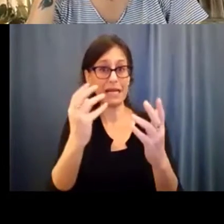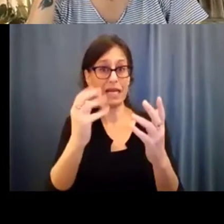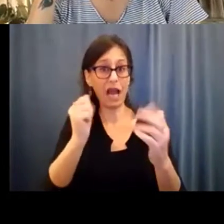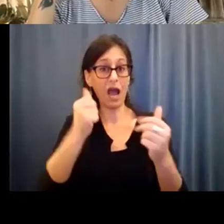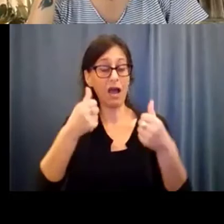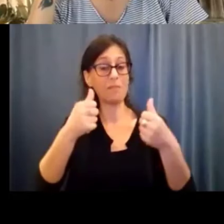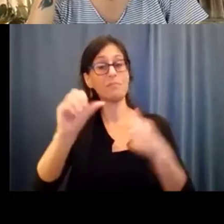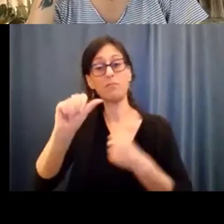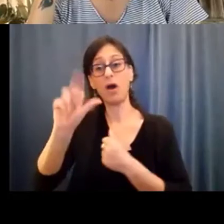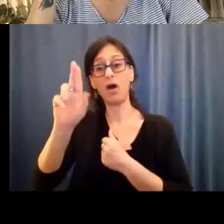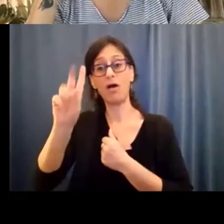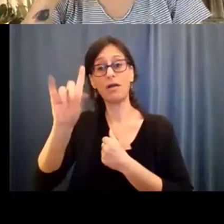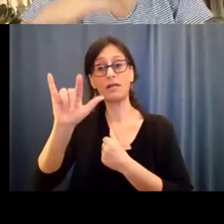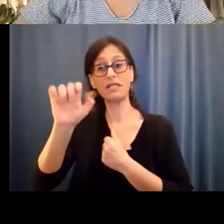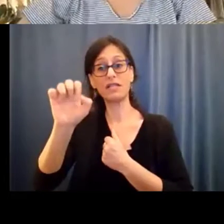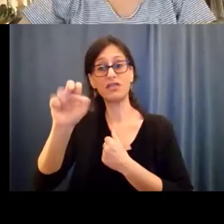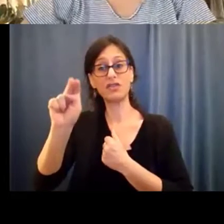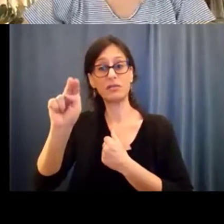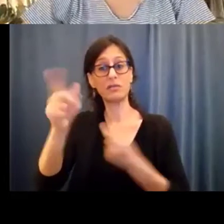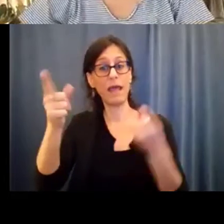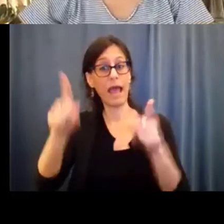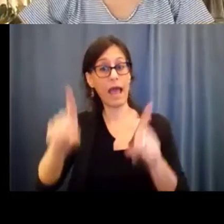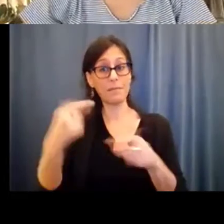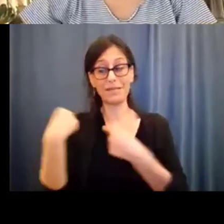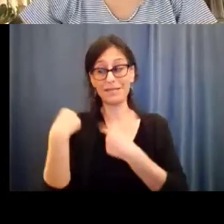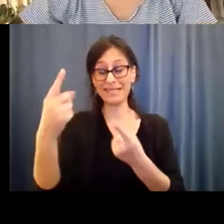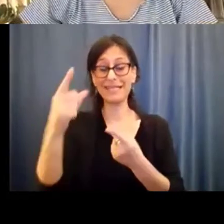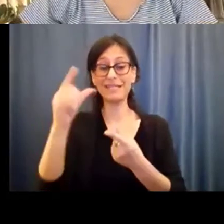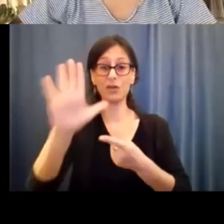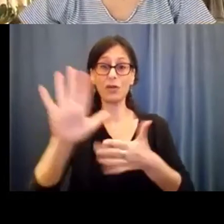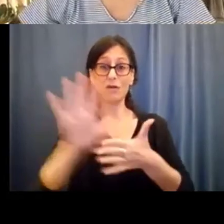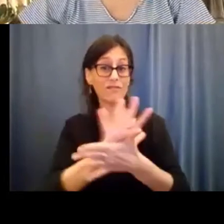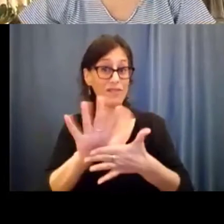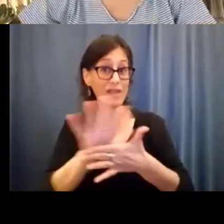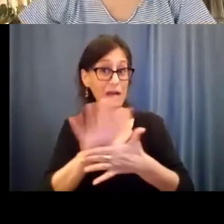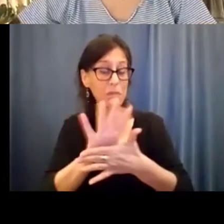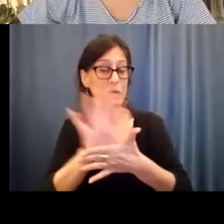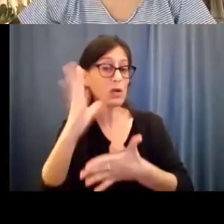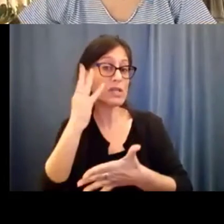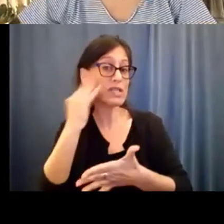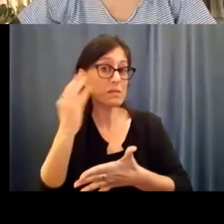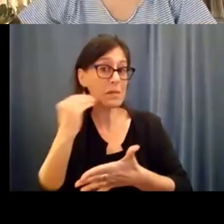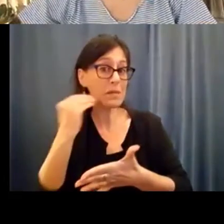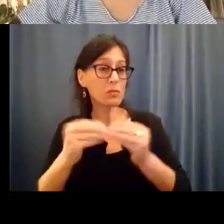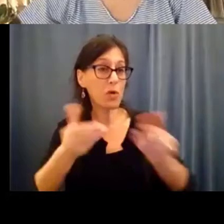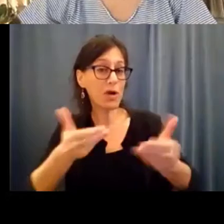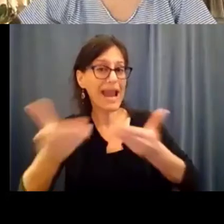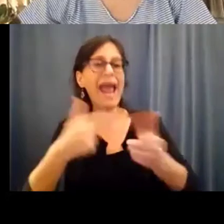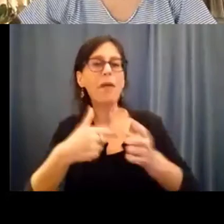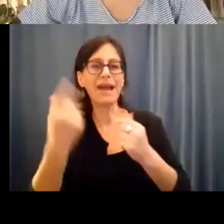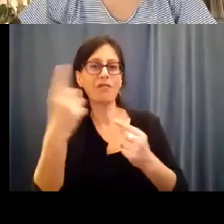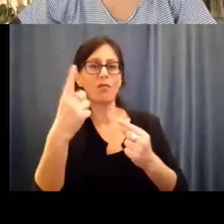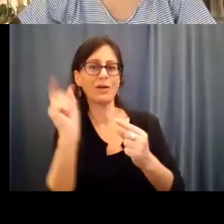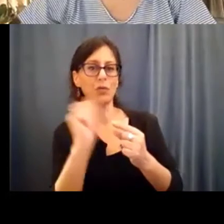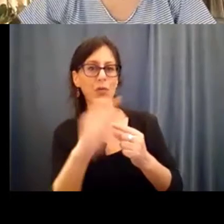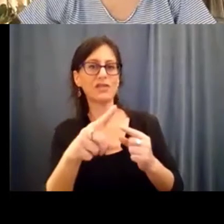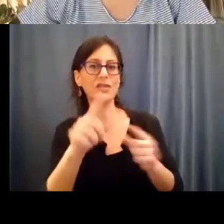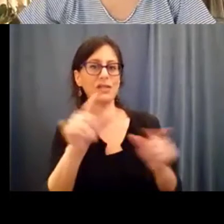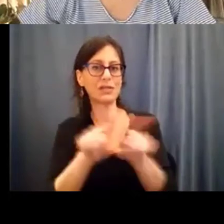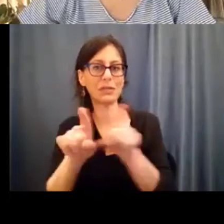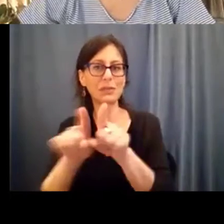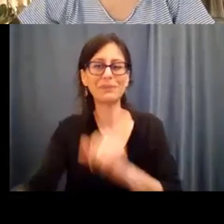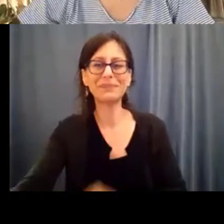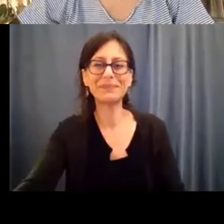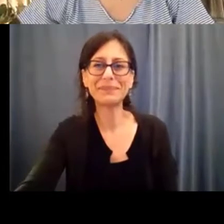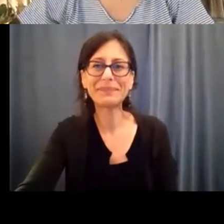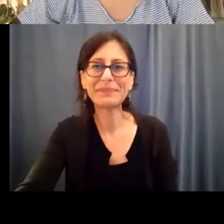a lot of auditions since the film challenge. Can you talk about that? The experience of the exposure? And then we got a question coming in after